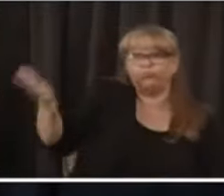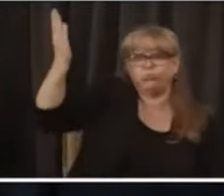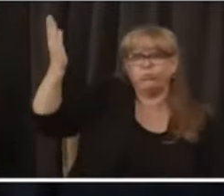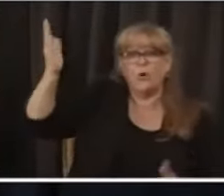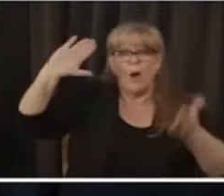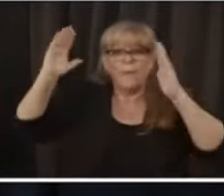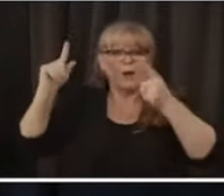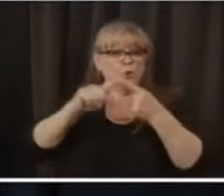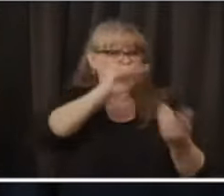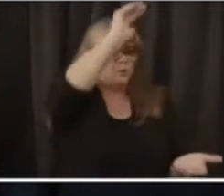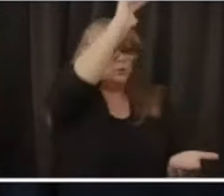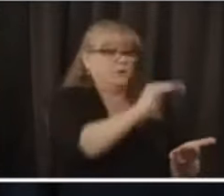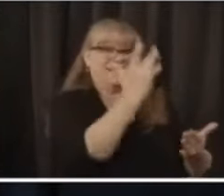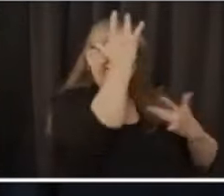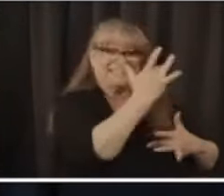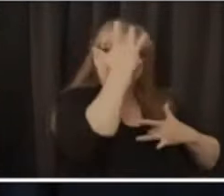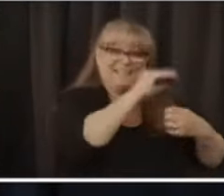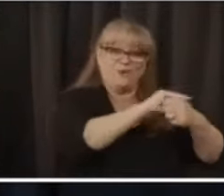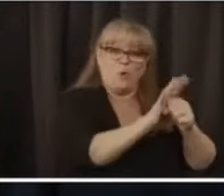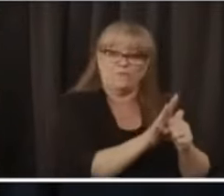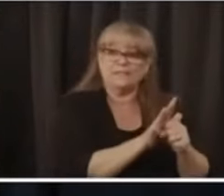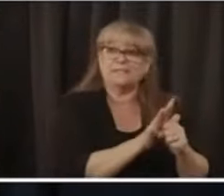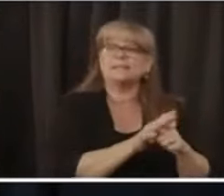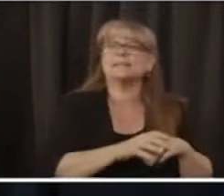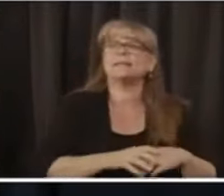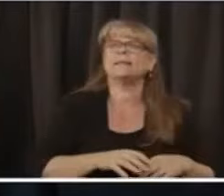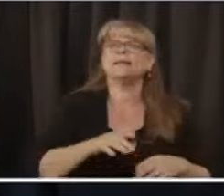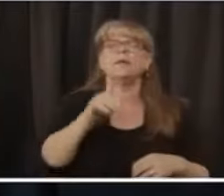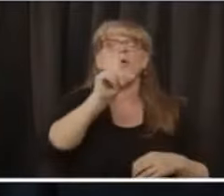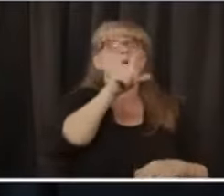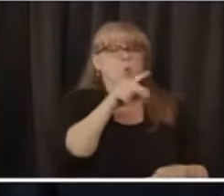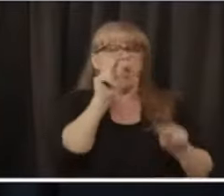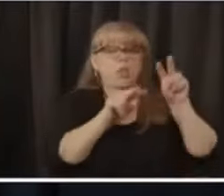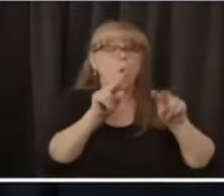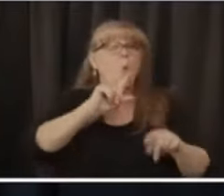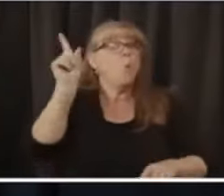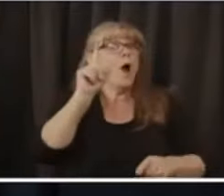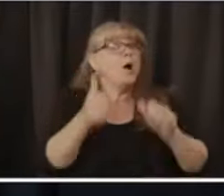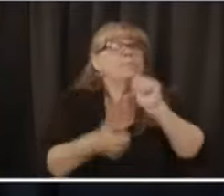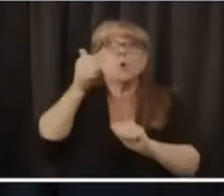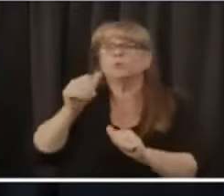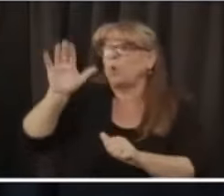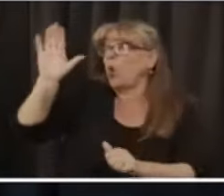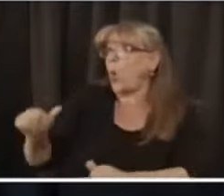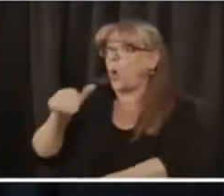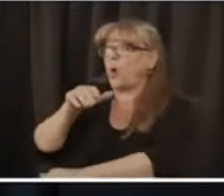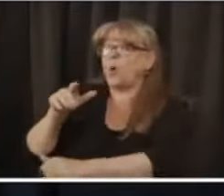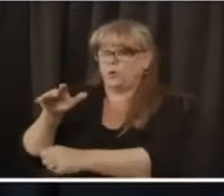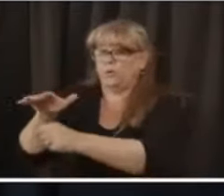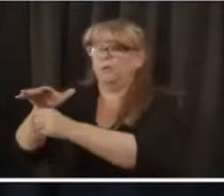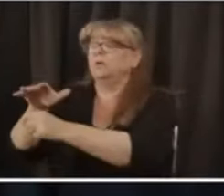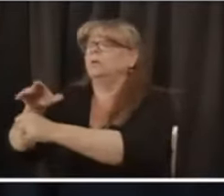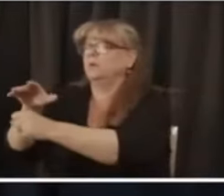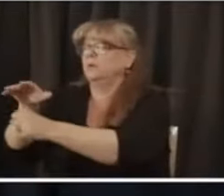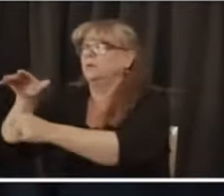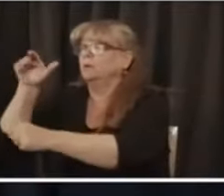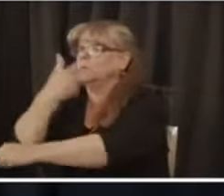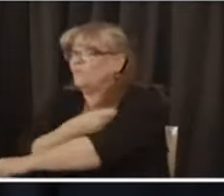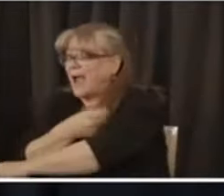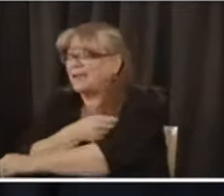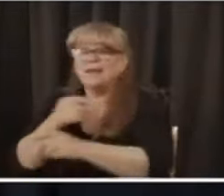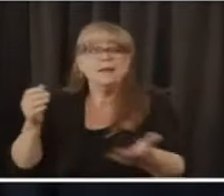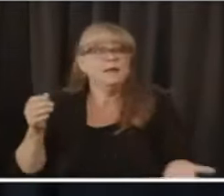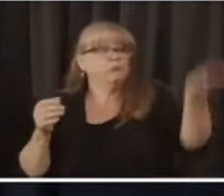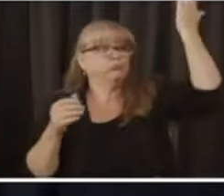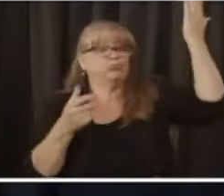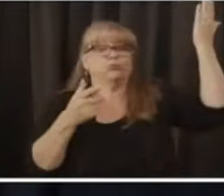cases, and areas of our state that have the lowest vaccination rate have the highest number of COVID cases. So we do that, and she